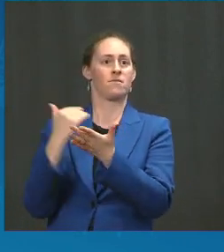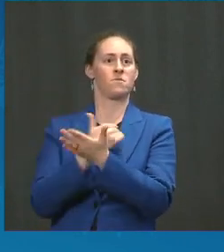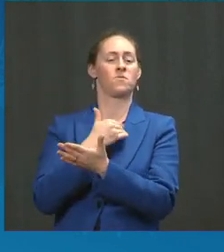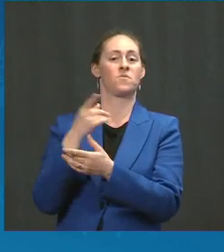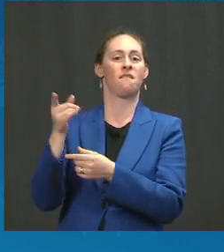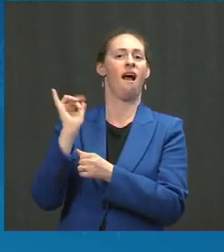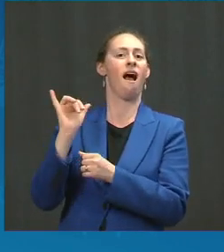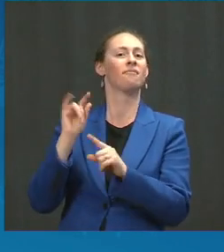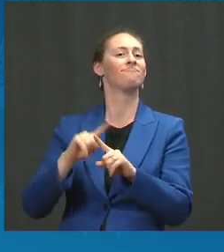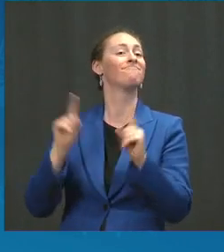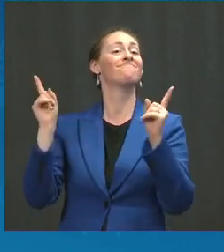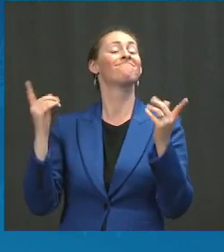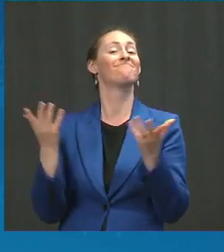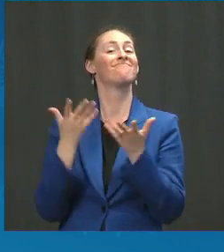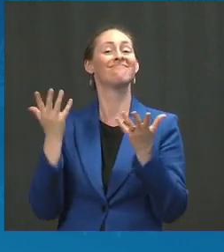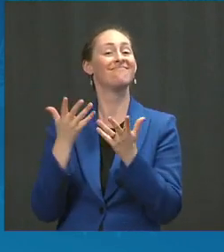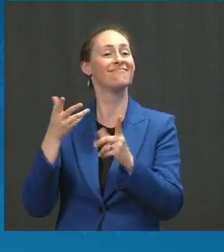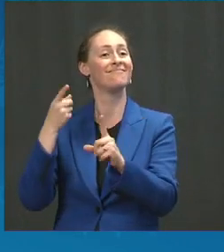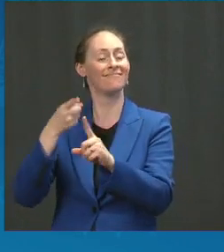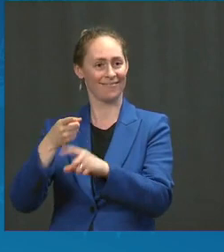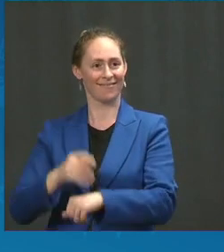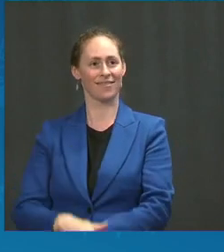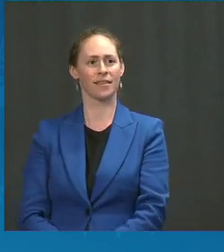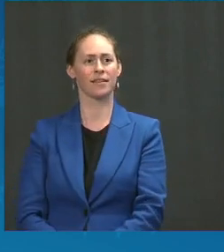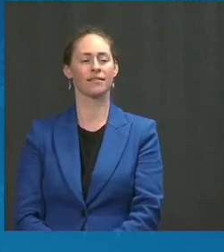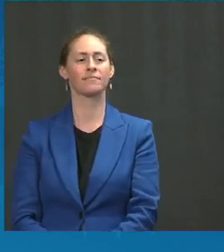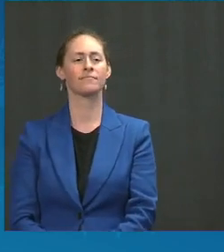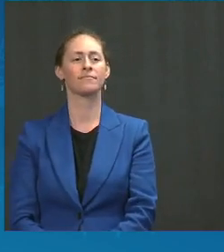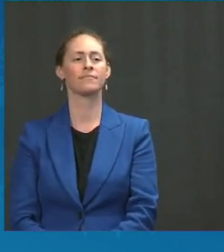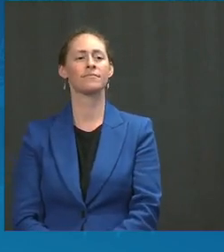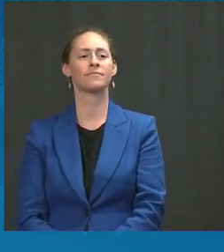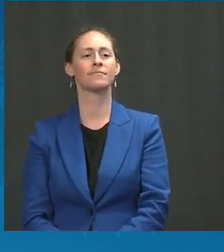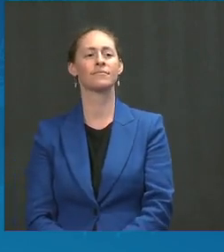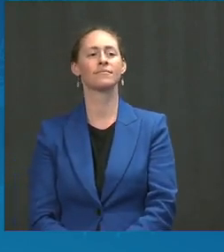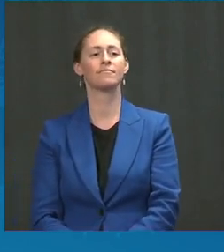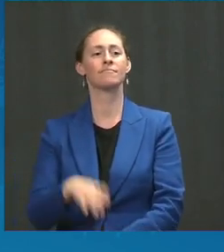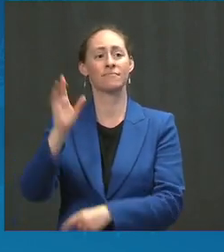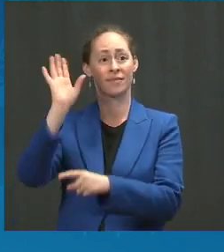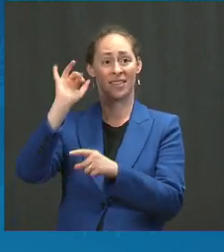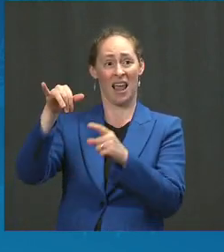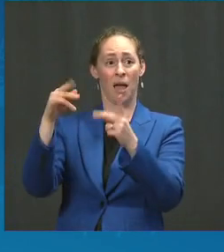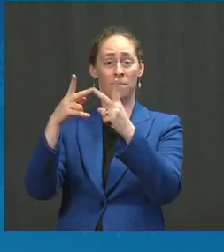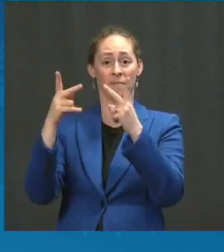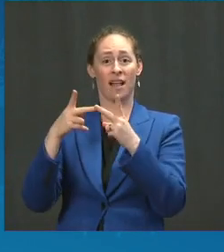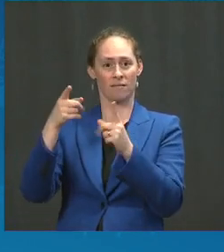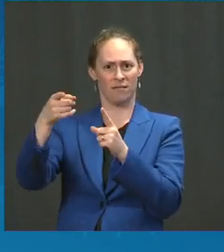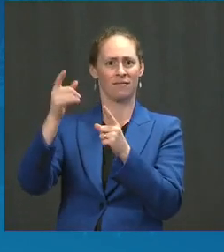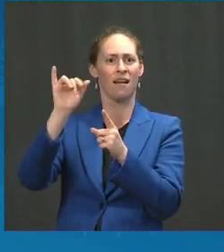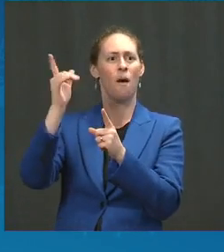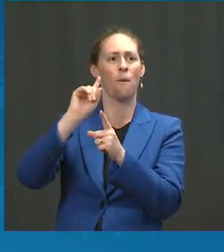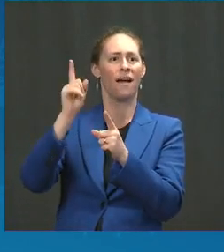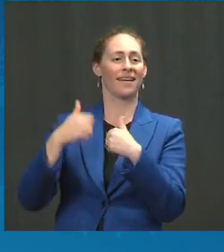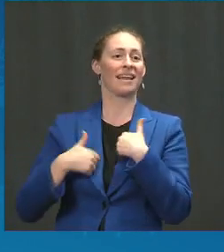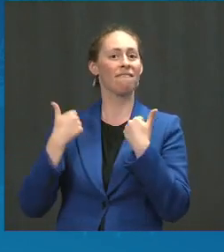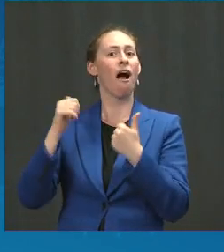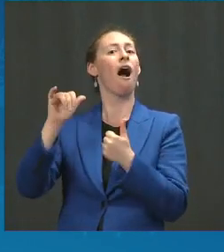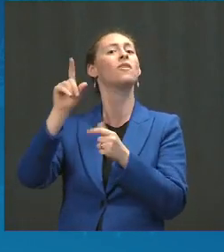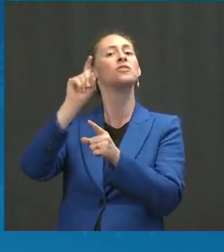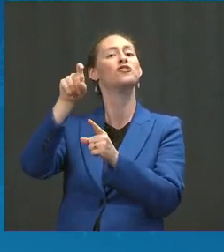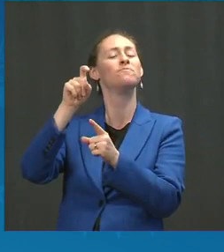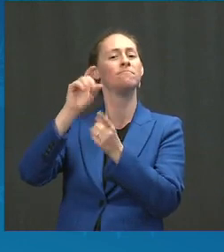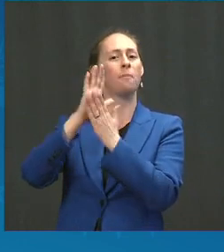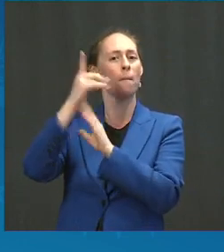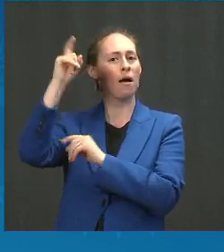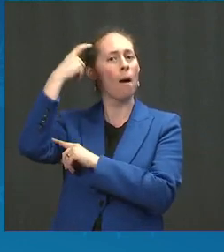of Susquehanna Glass, which is a family-owned and operated glass decorating business started more than 100 years